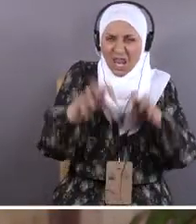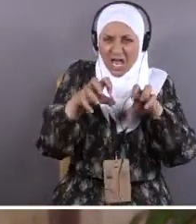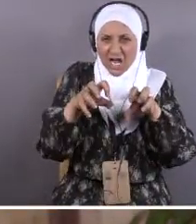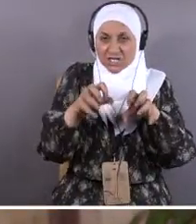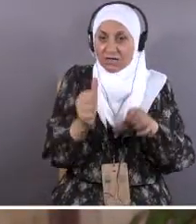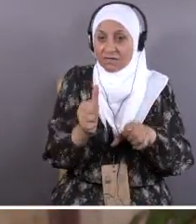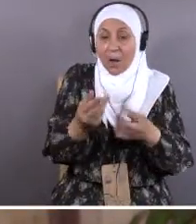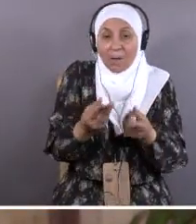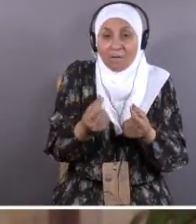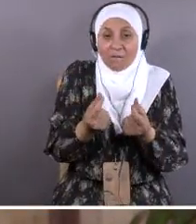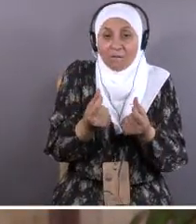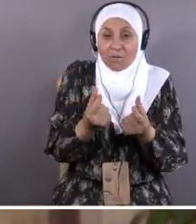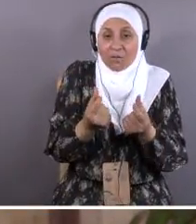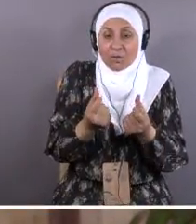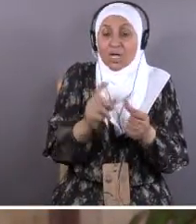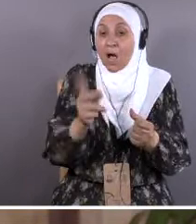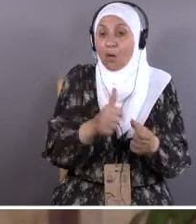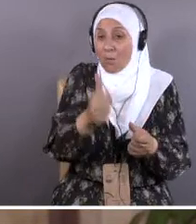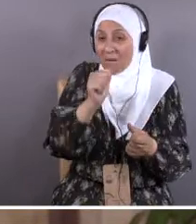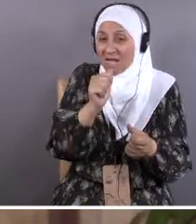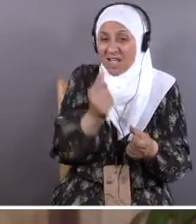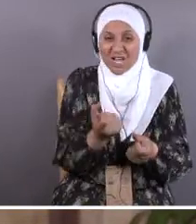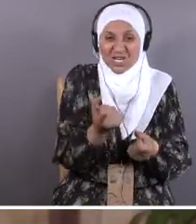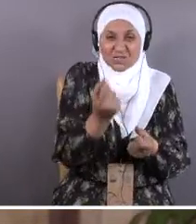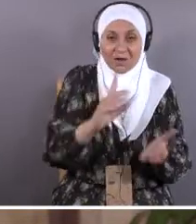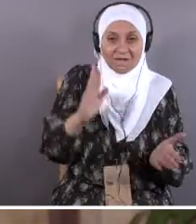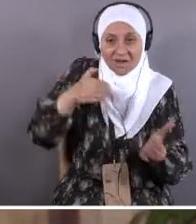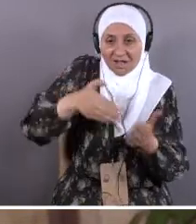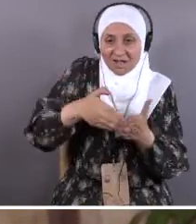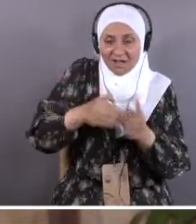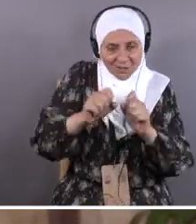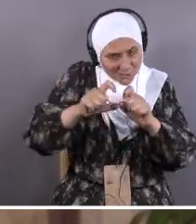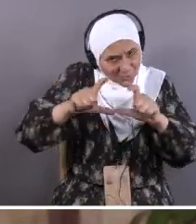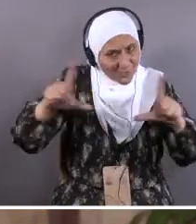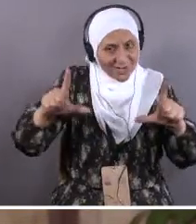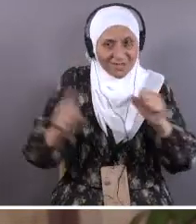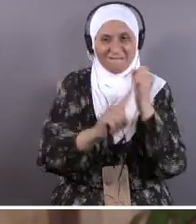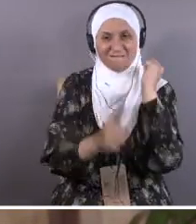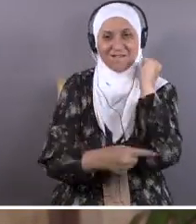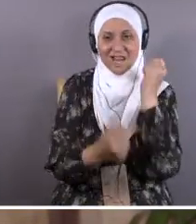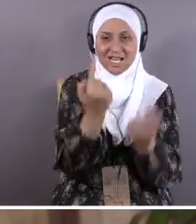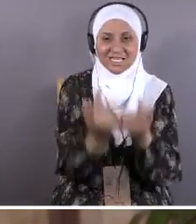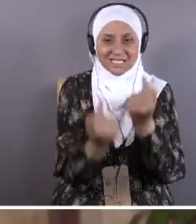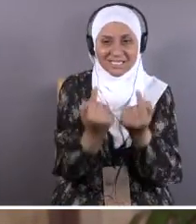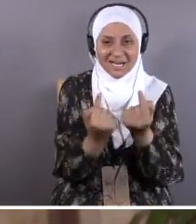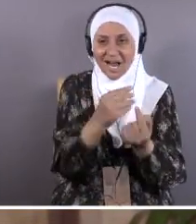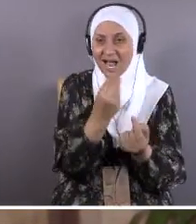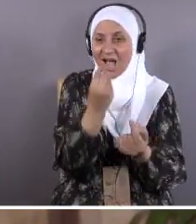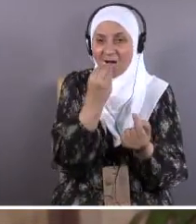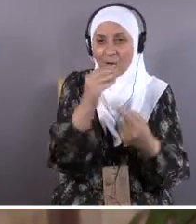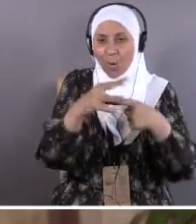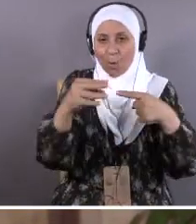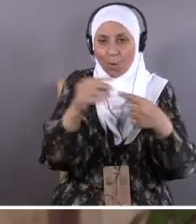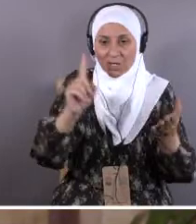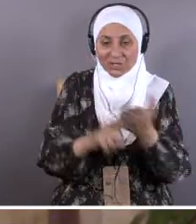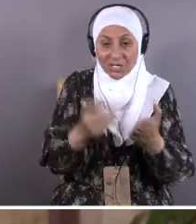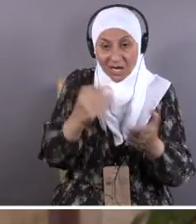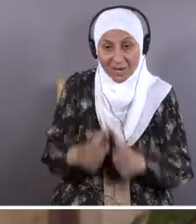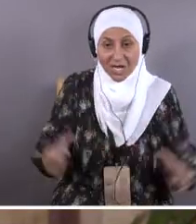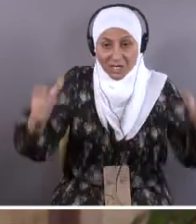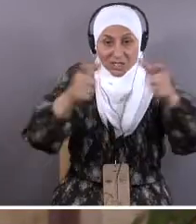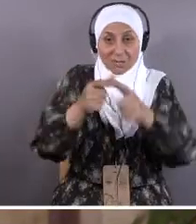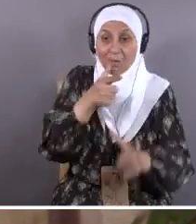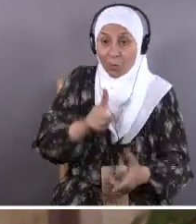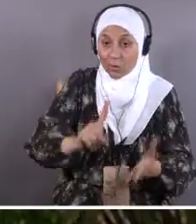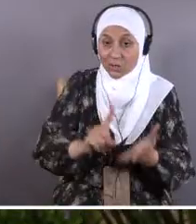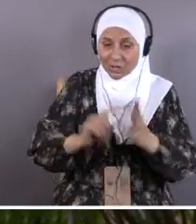pressure on farming and food security. During the summit, we have confirmed the development of food